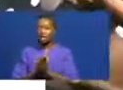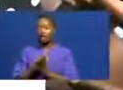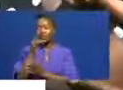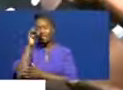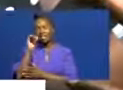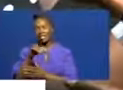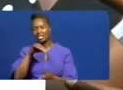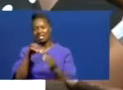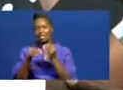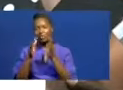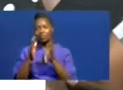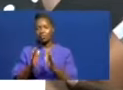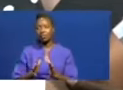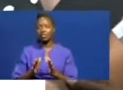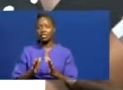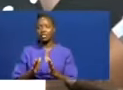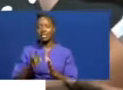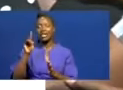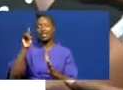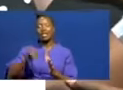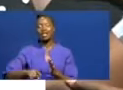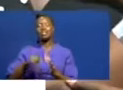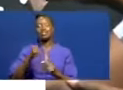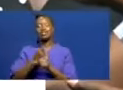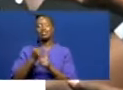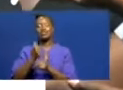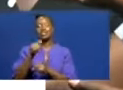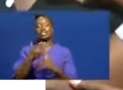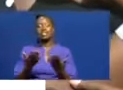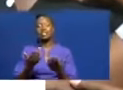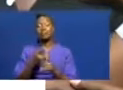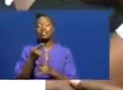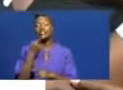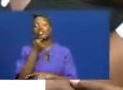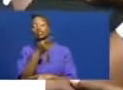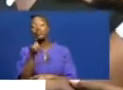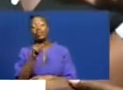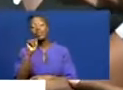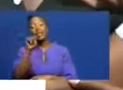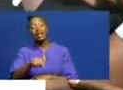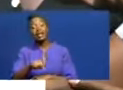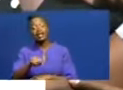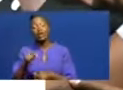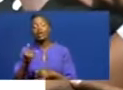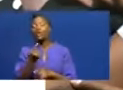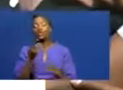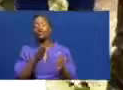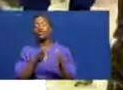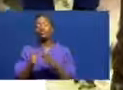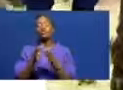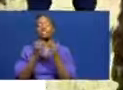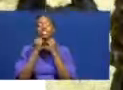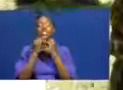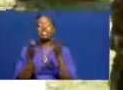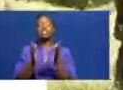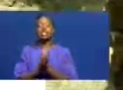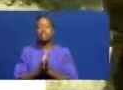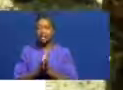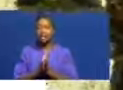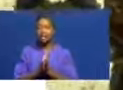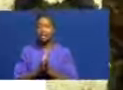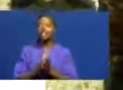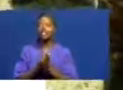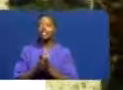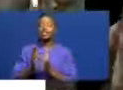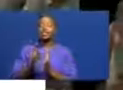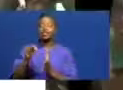mtu mlemavu, yeye hakuna kitu anaweza, but let me tell you, wanaweza, ni vile hawajapatiwa boost. North Imeti Member of